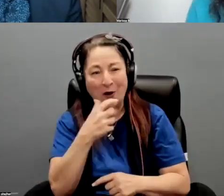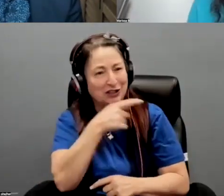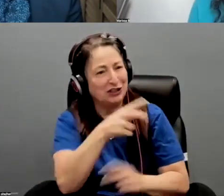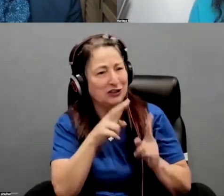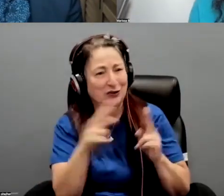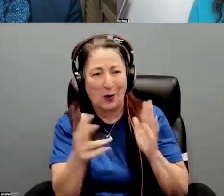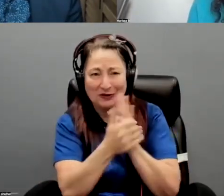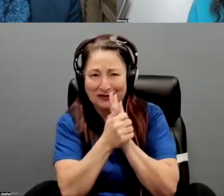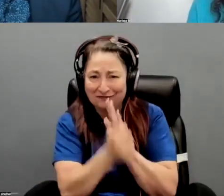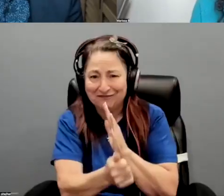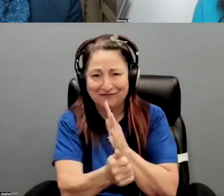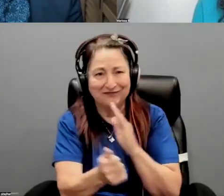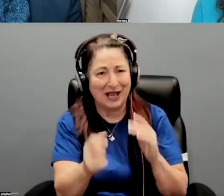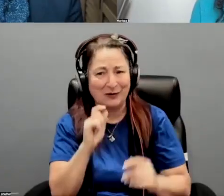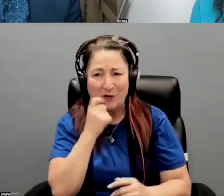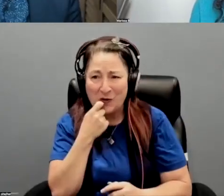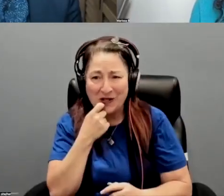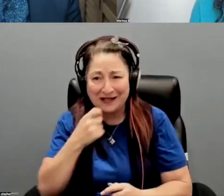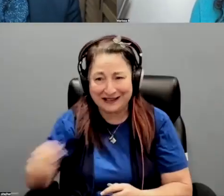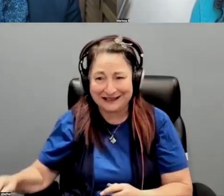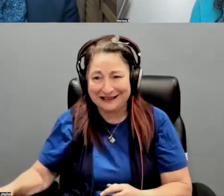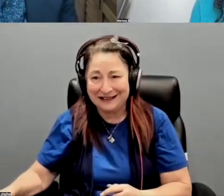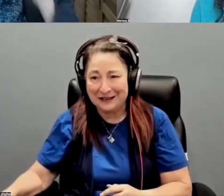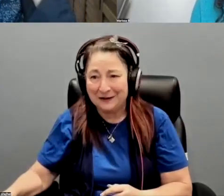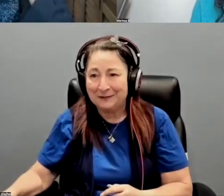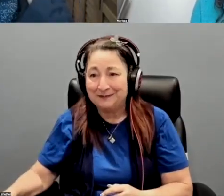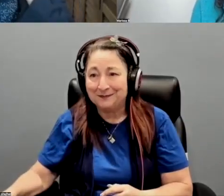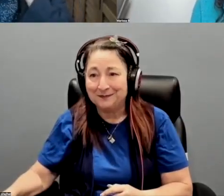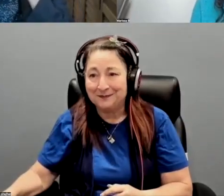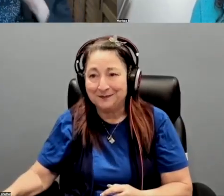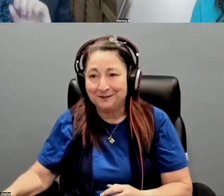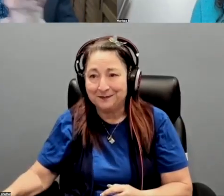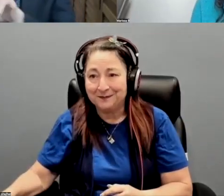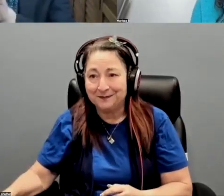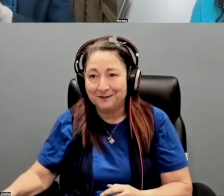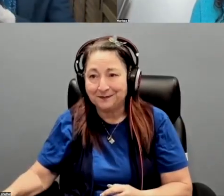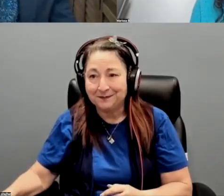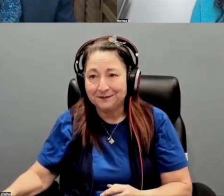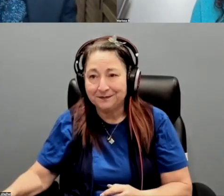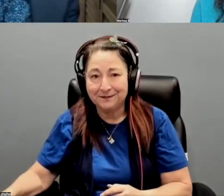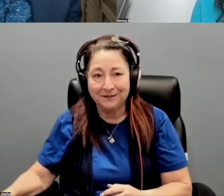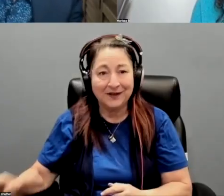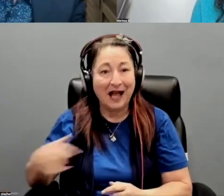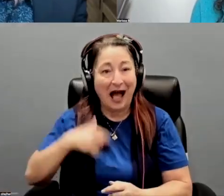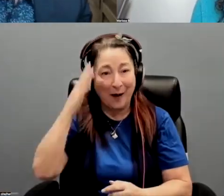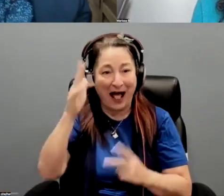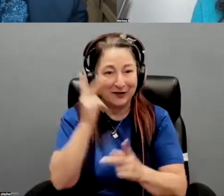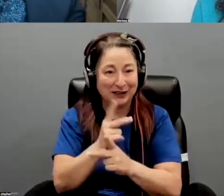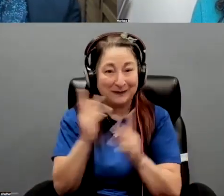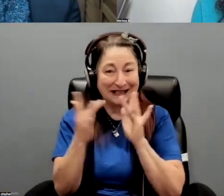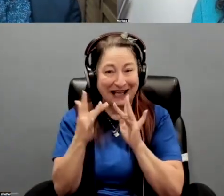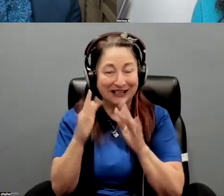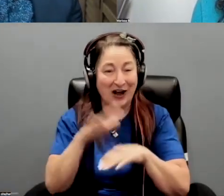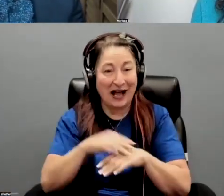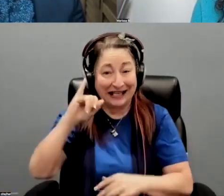talented and just so cool. Oh, that sounds wonderful. Well, I'll have to keep in touch on Instagram or something to find out when you